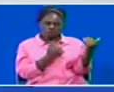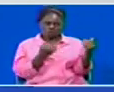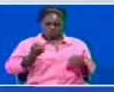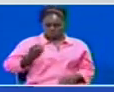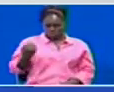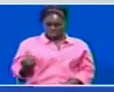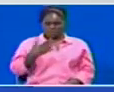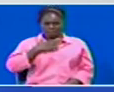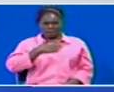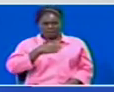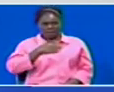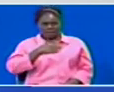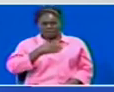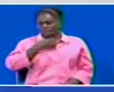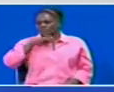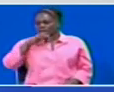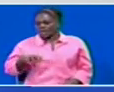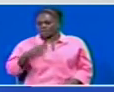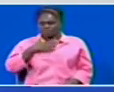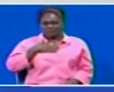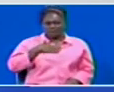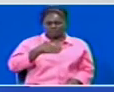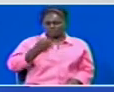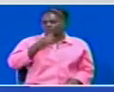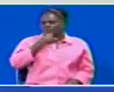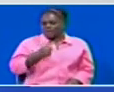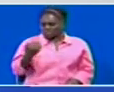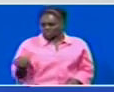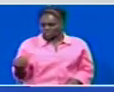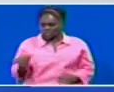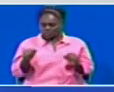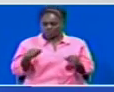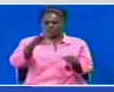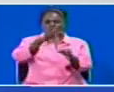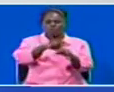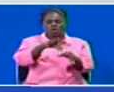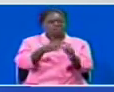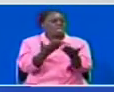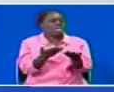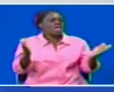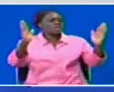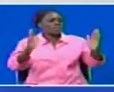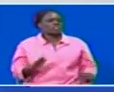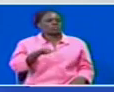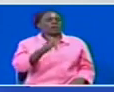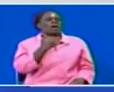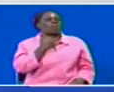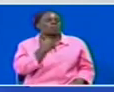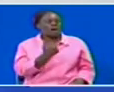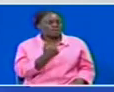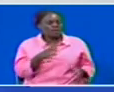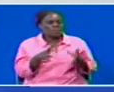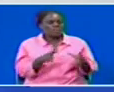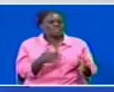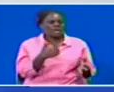daughters, I hope my sons, I hope my grandsons will be able to vote whoever they want to vote without feeling the